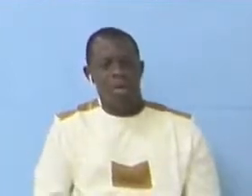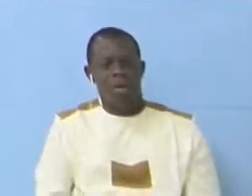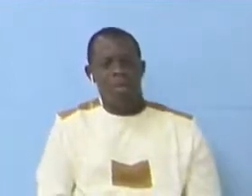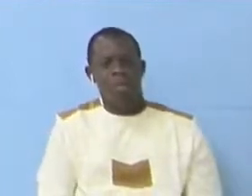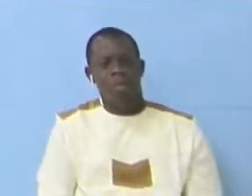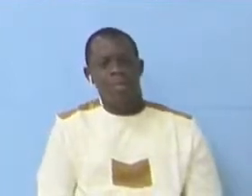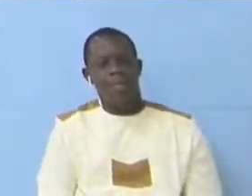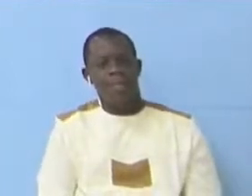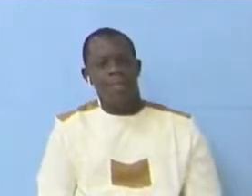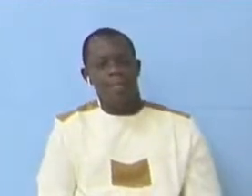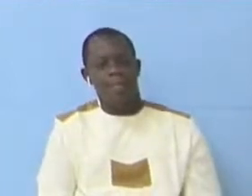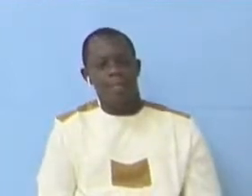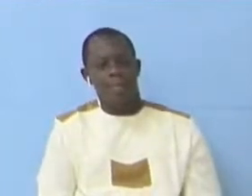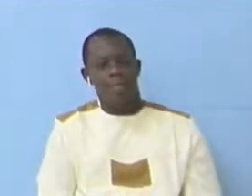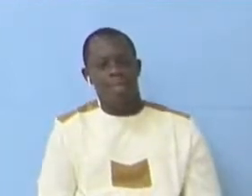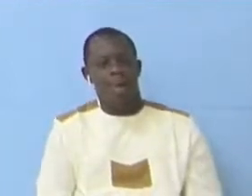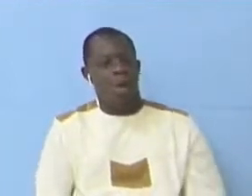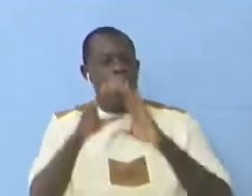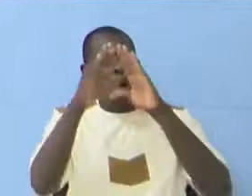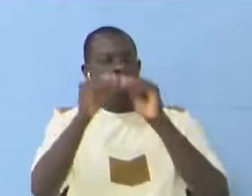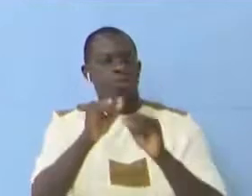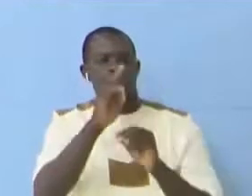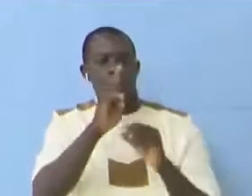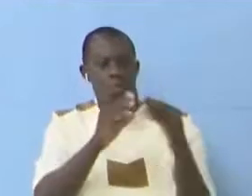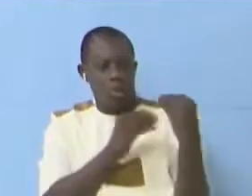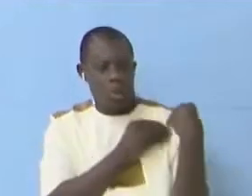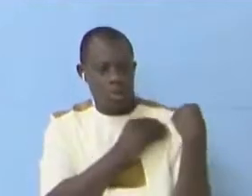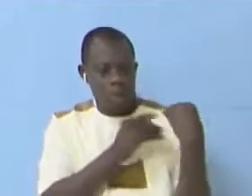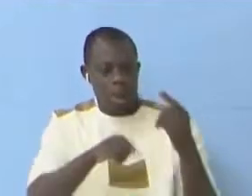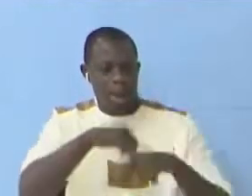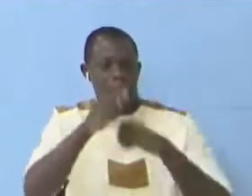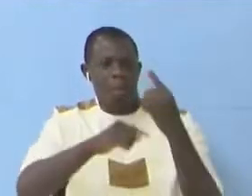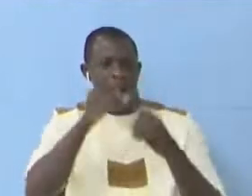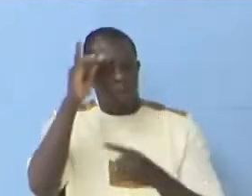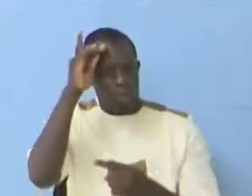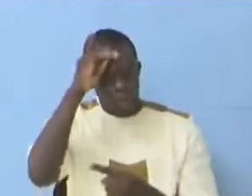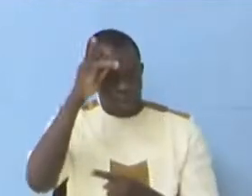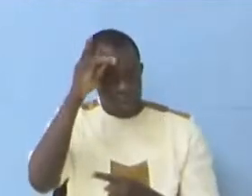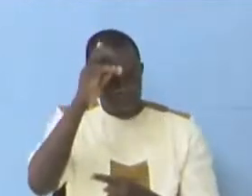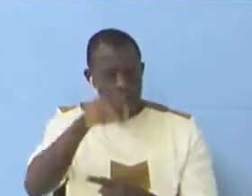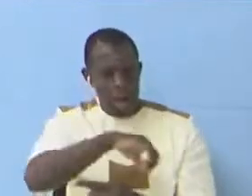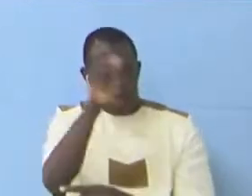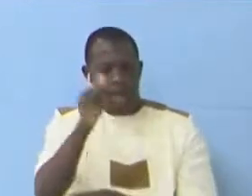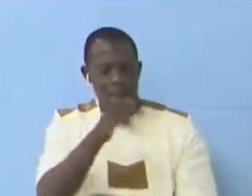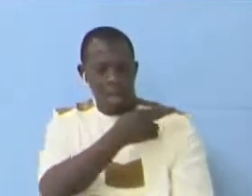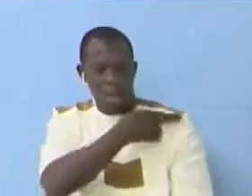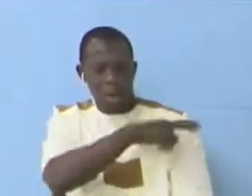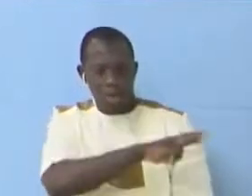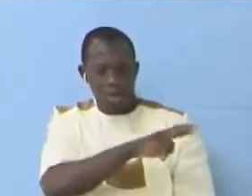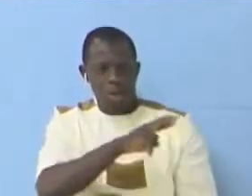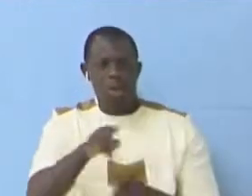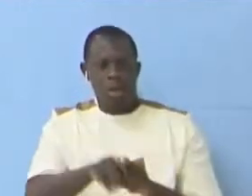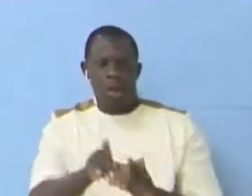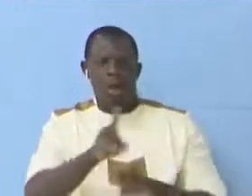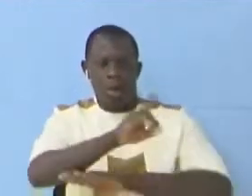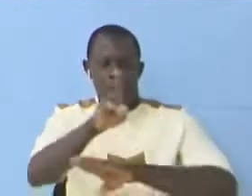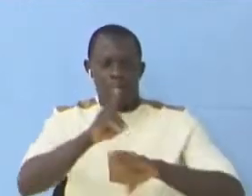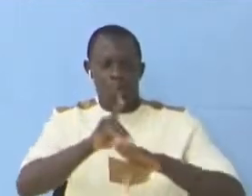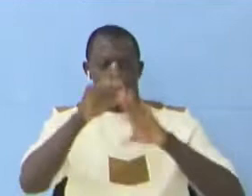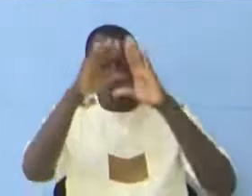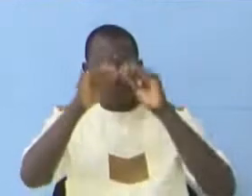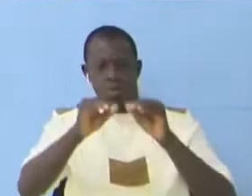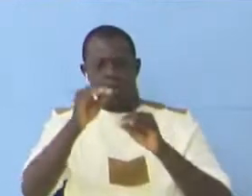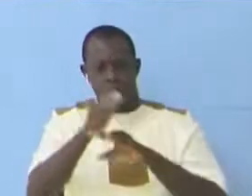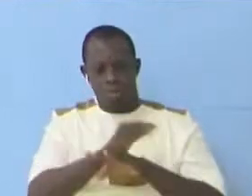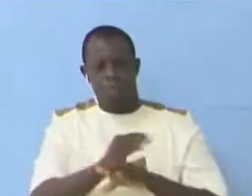political and religious and political unit. Ci atum 1998 nag ci lañ ma toxal ci bànqaas bi nga xam ne nii ñooy saytu lu jëm ci